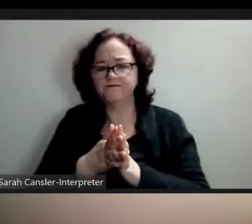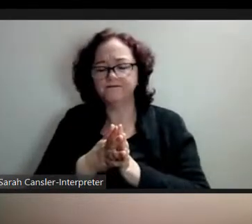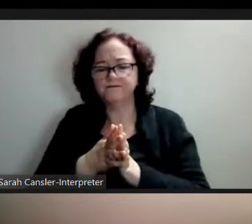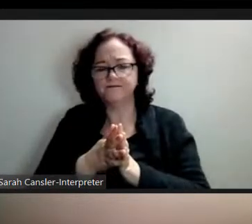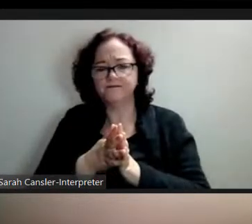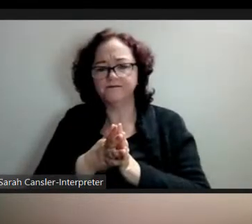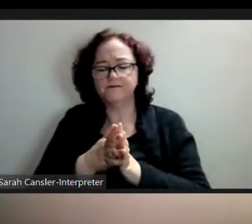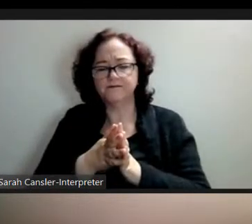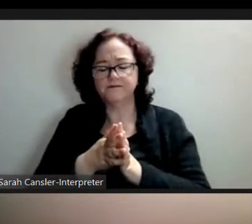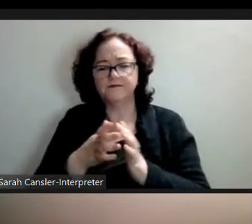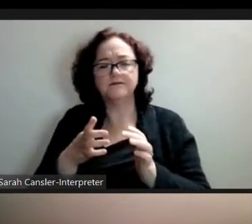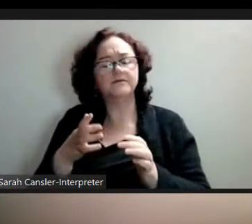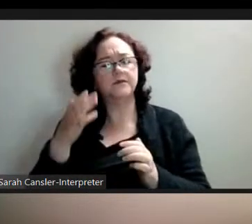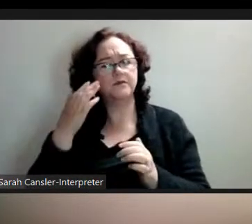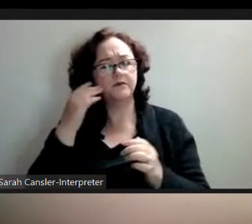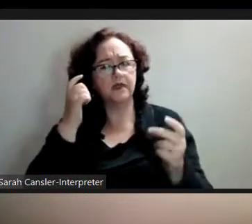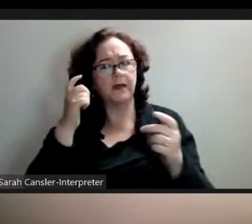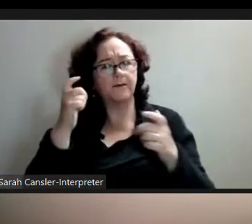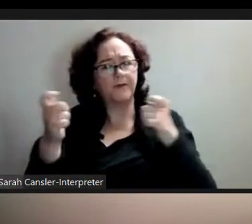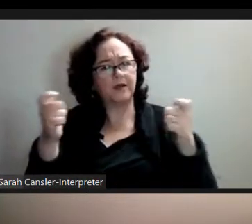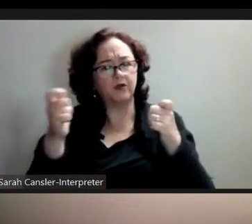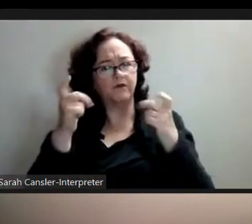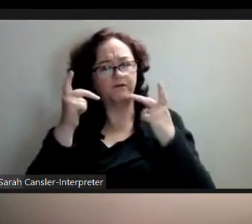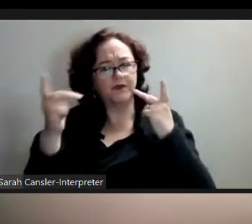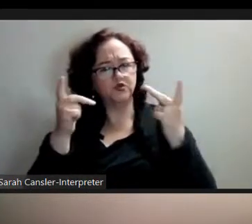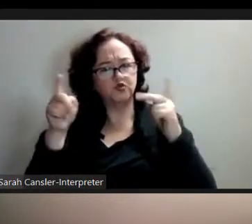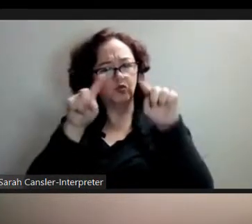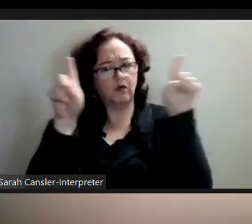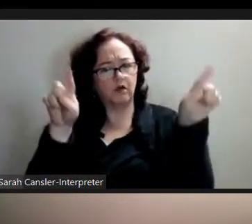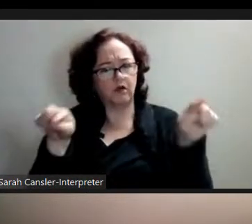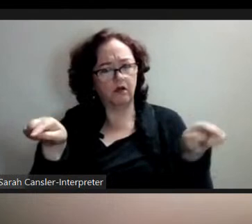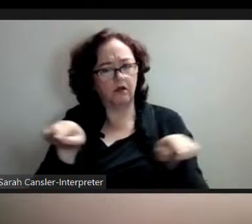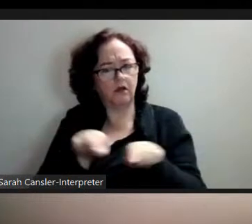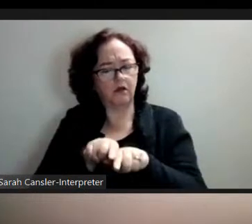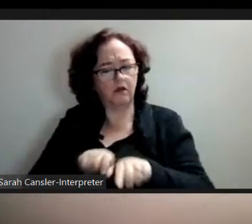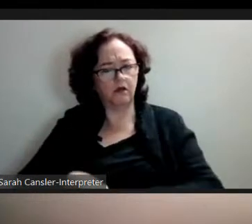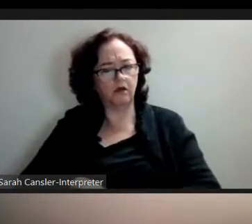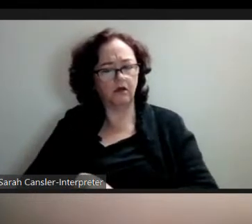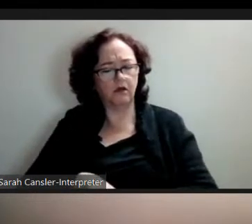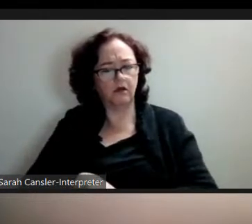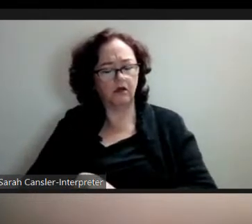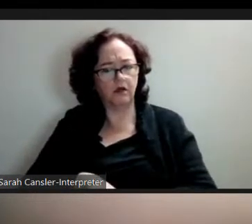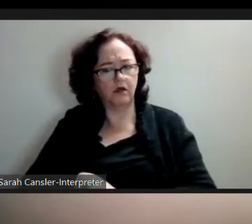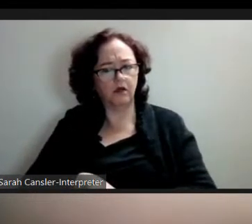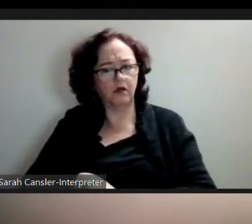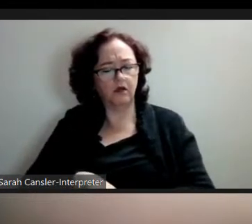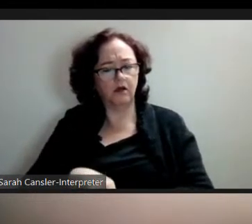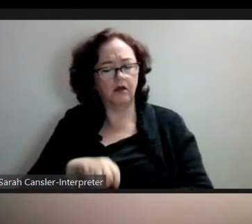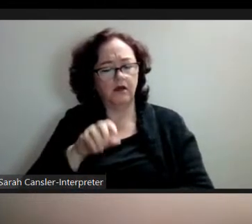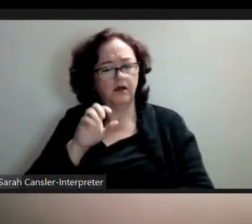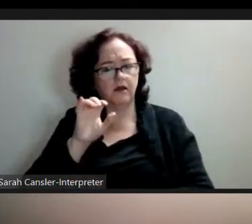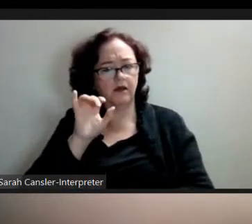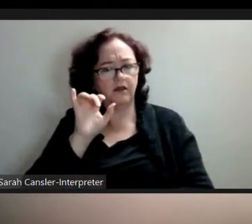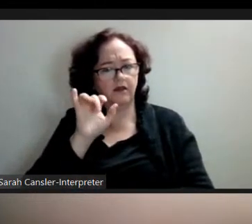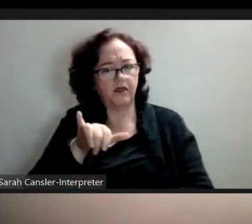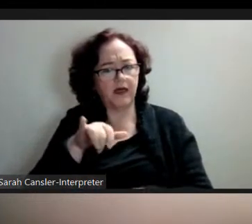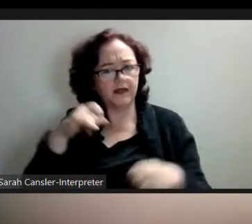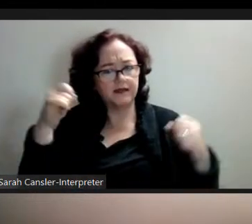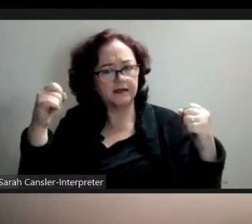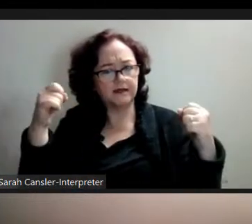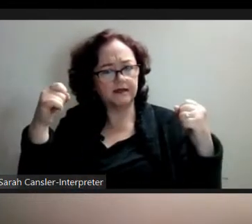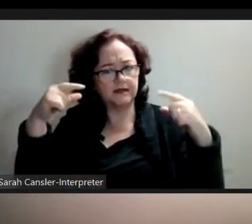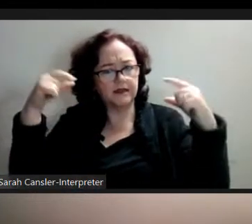visual display, the bigger visual display that you have. Does that sync up